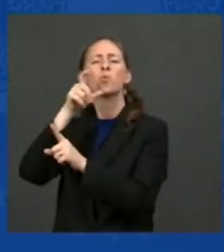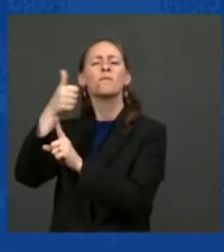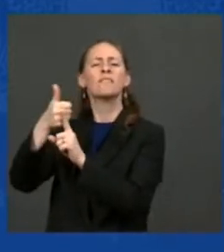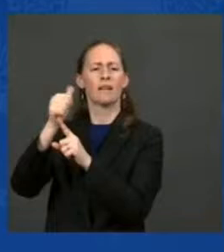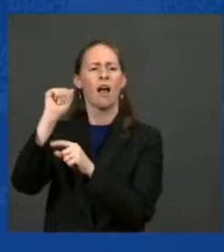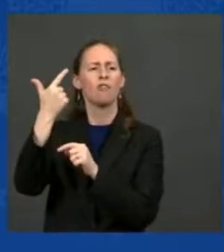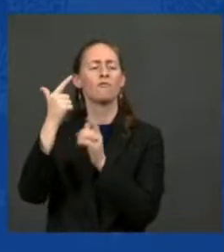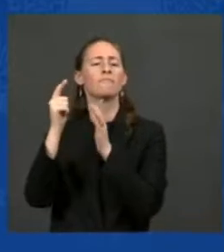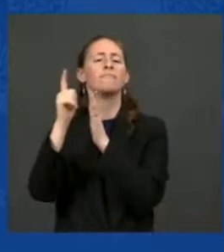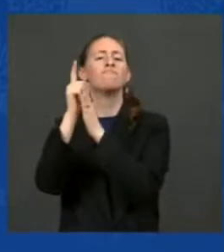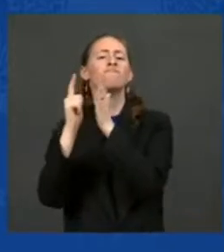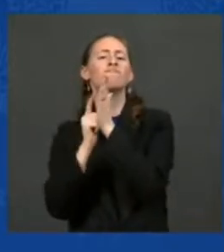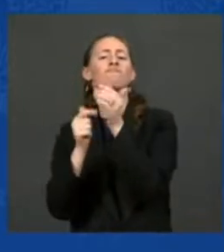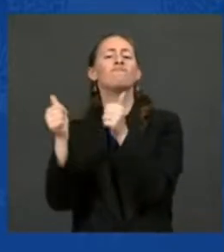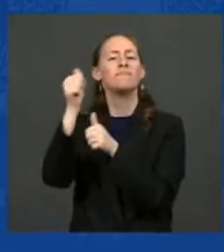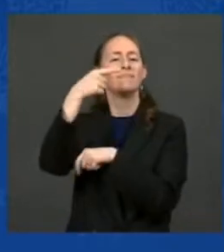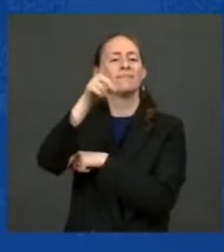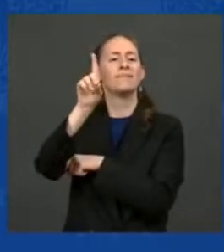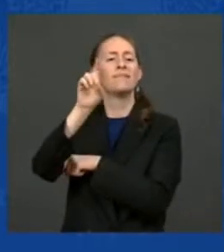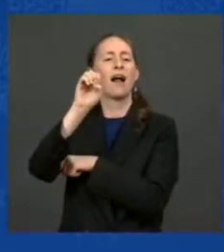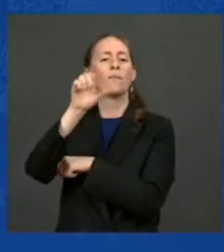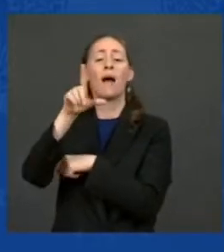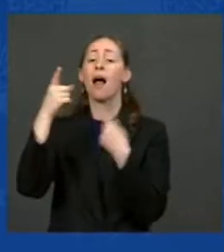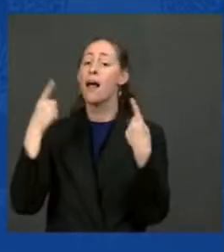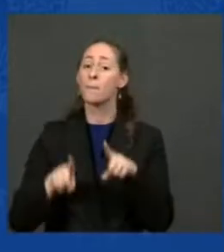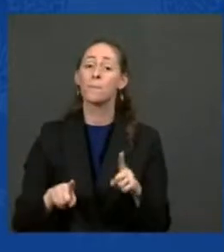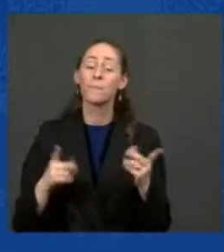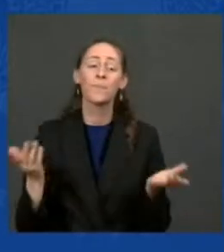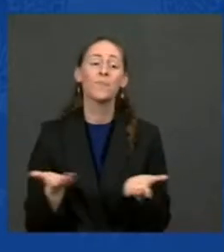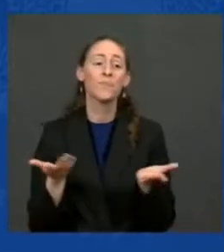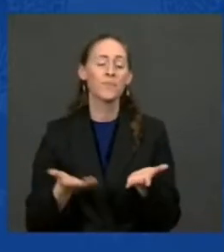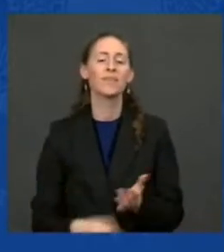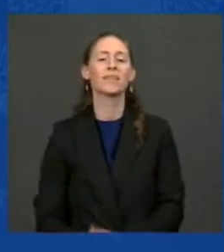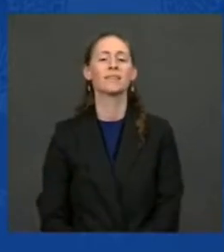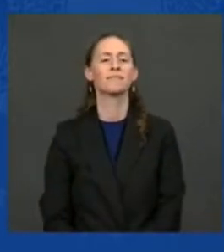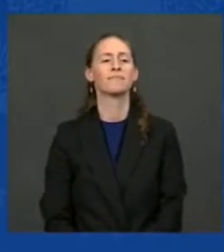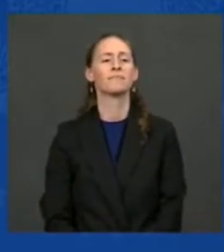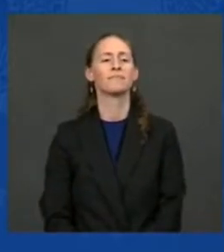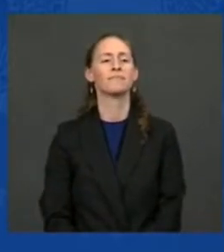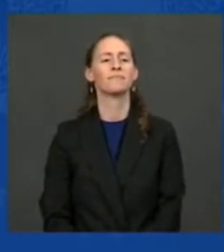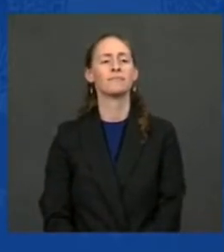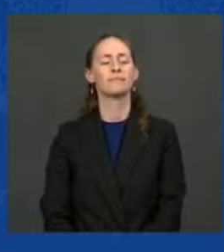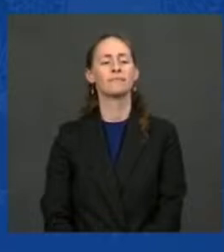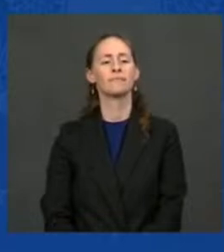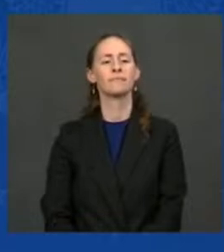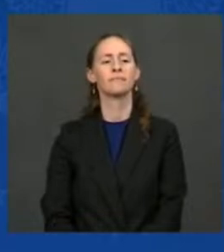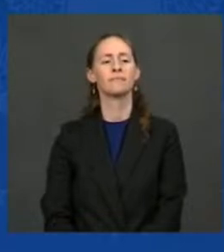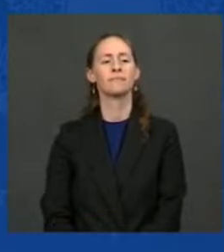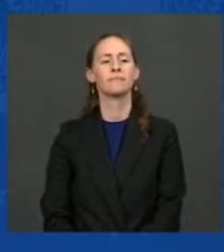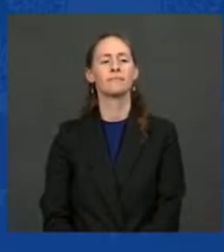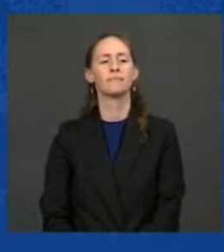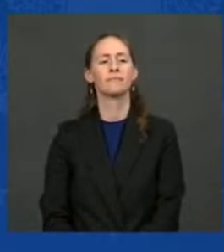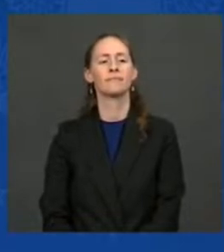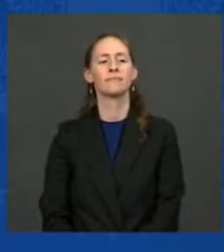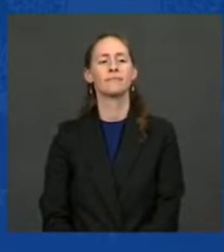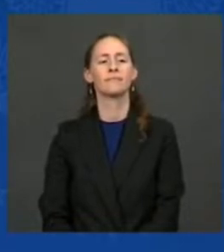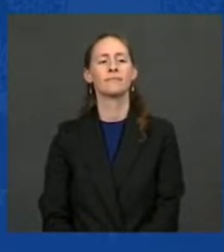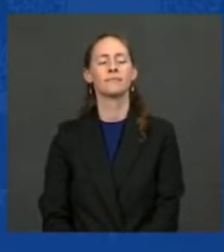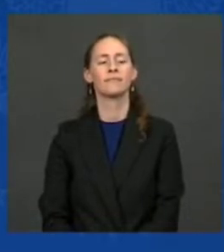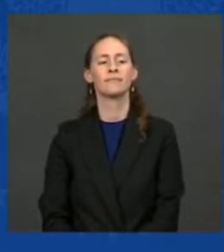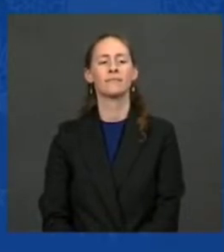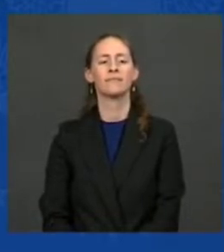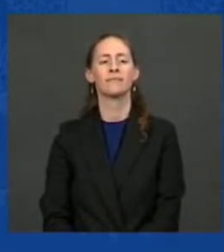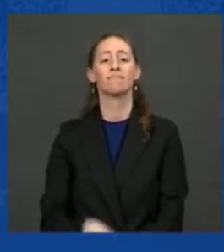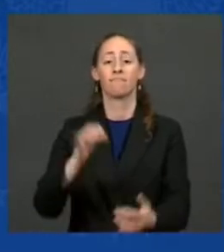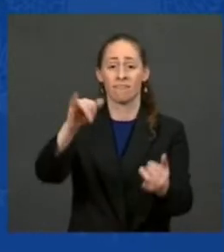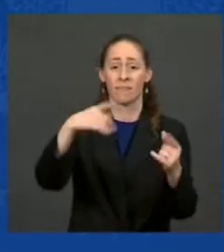real, was then Attorney General Blumenthal. They became friends, and my son was a great